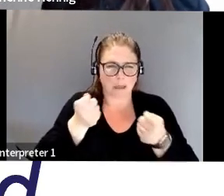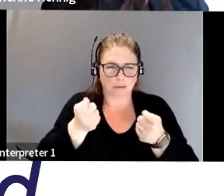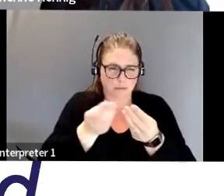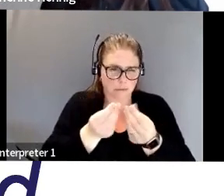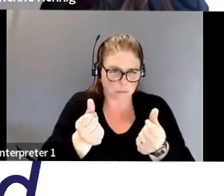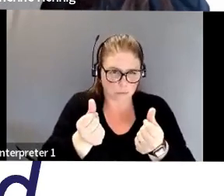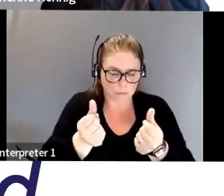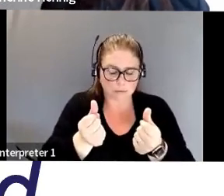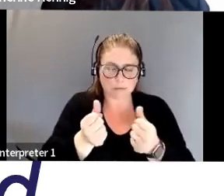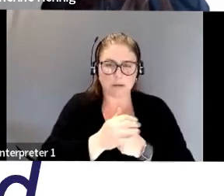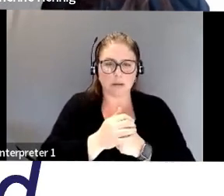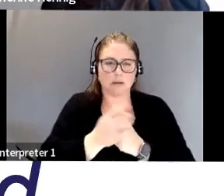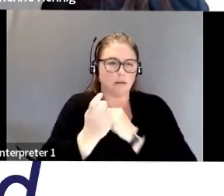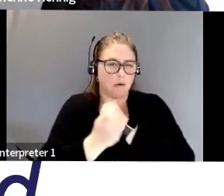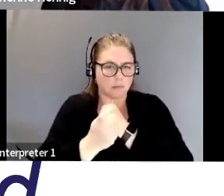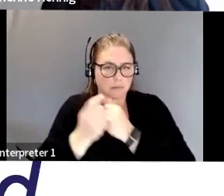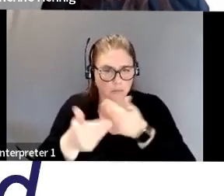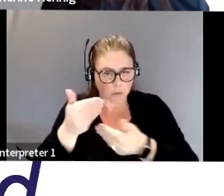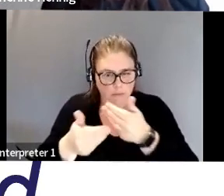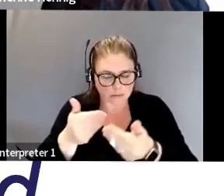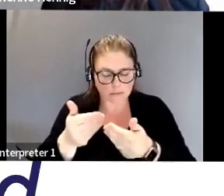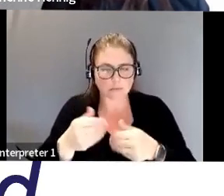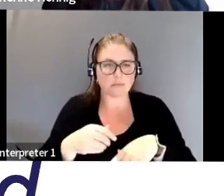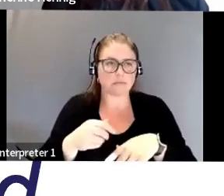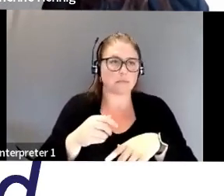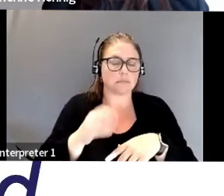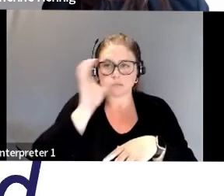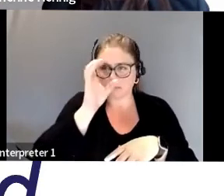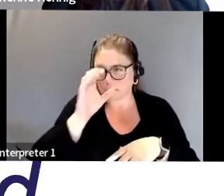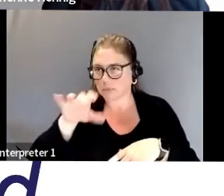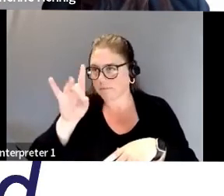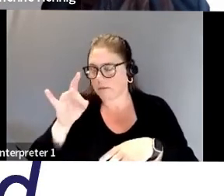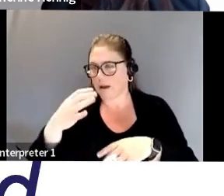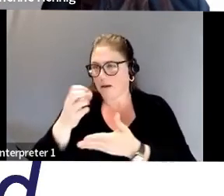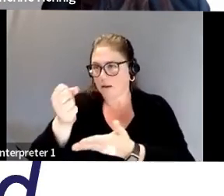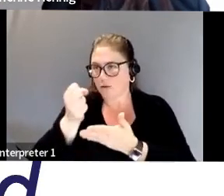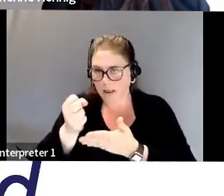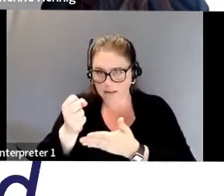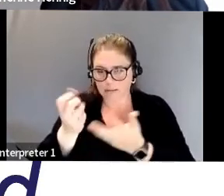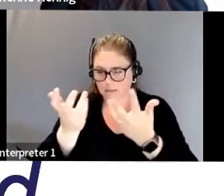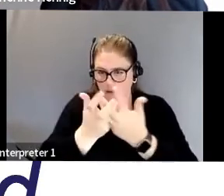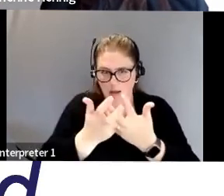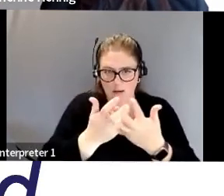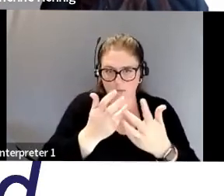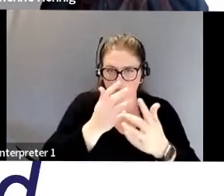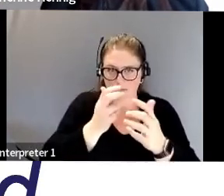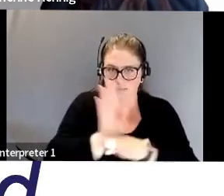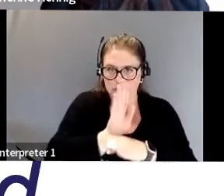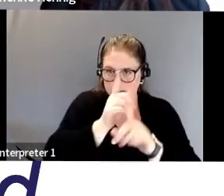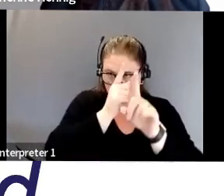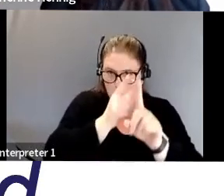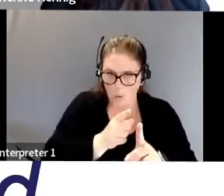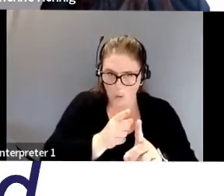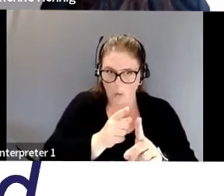where we proactively find grants that align with our users' goals. We then apply for that funding, and we finally reach out to our users with